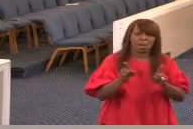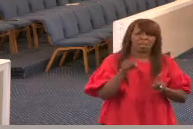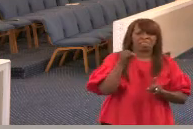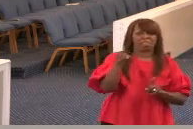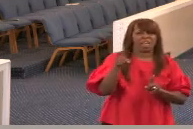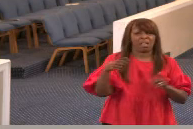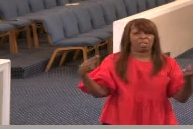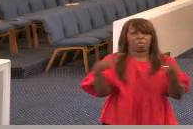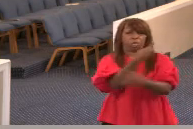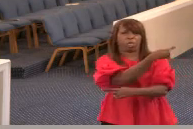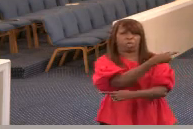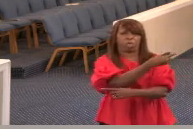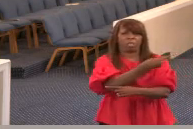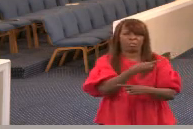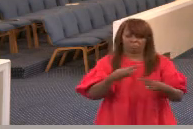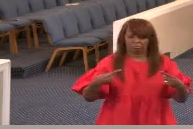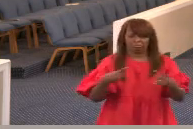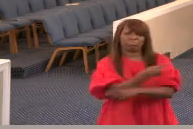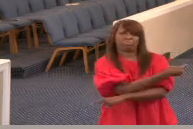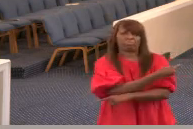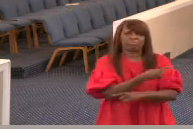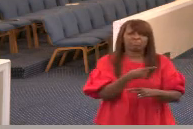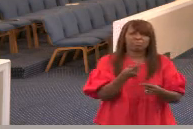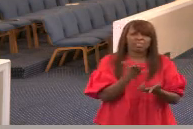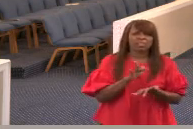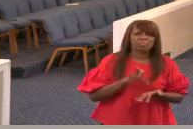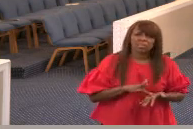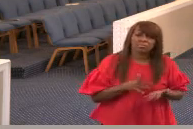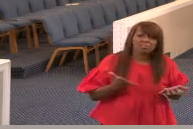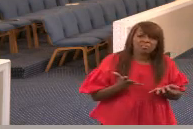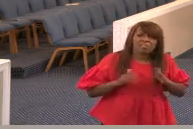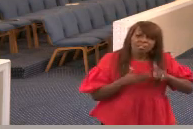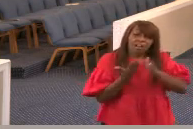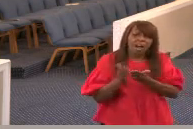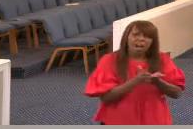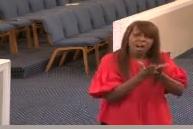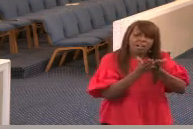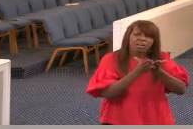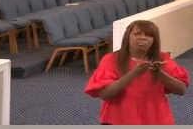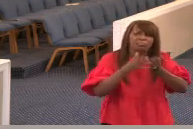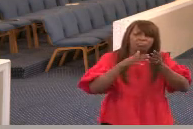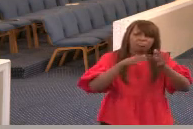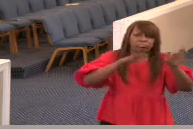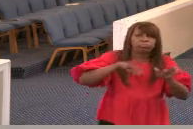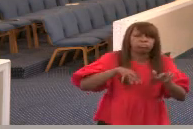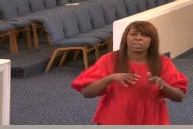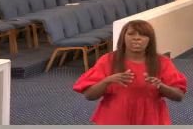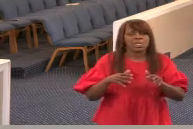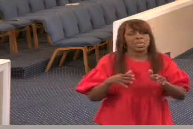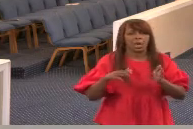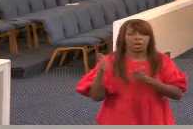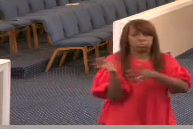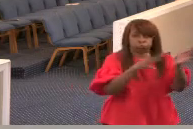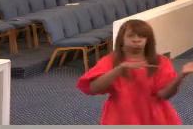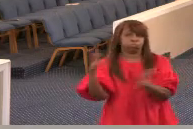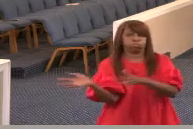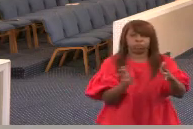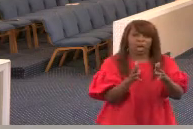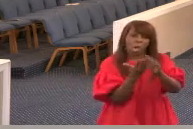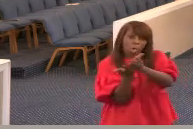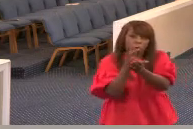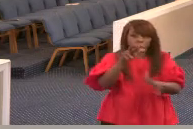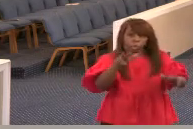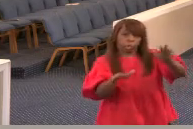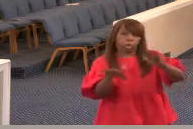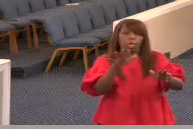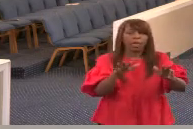statement. They're in the midst of the storm. There's no visibility there at sea. But look